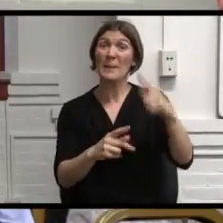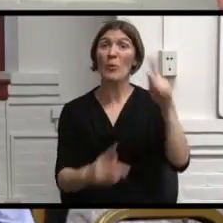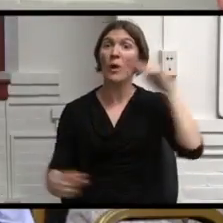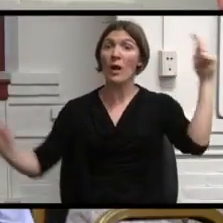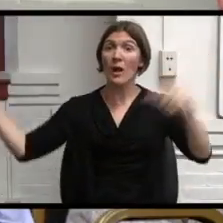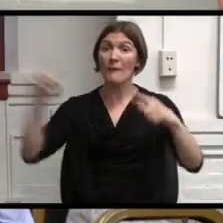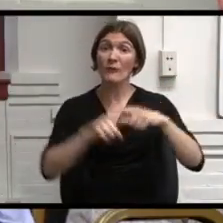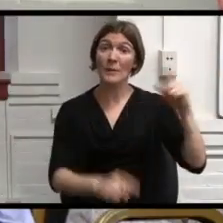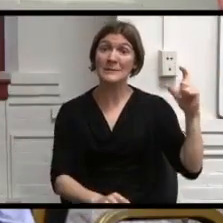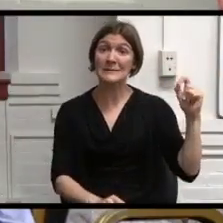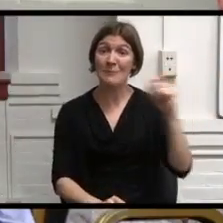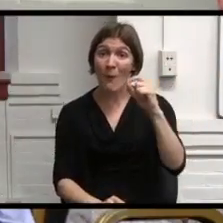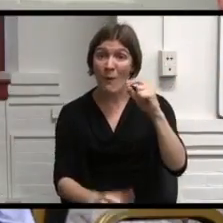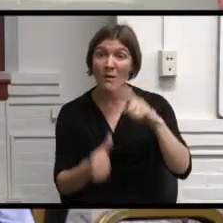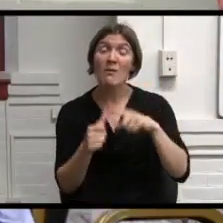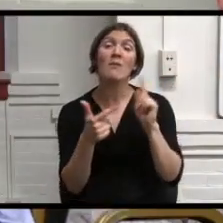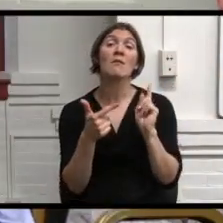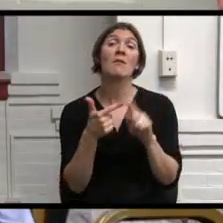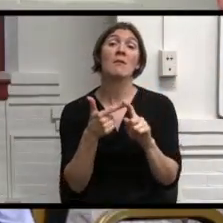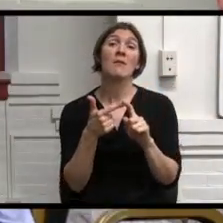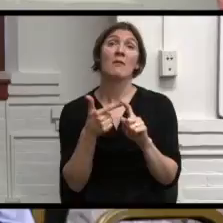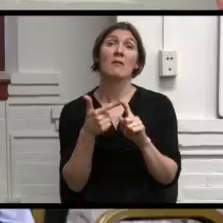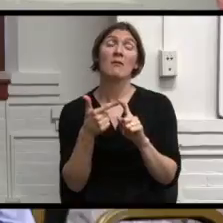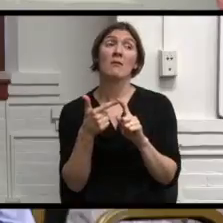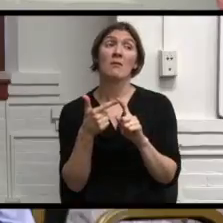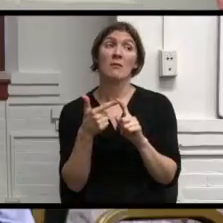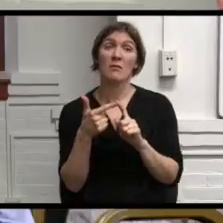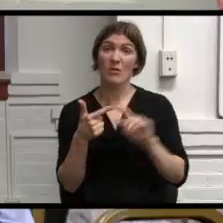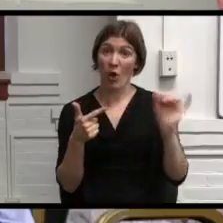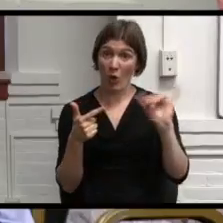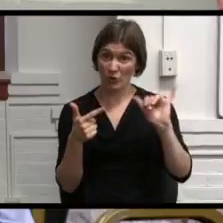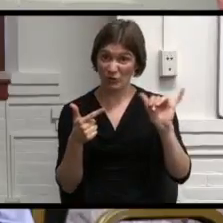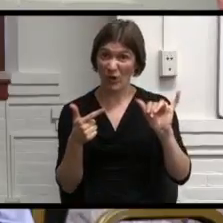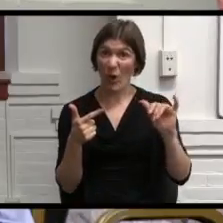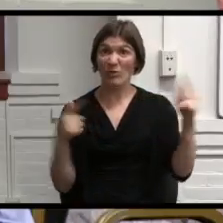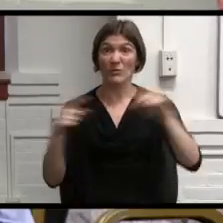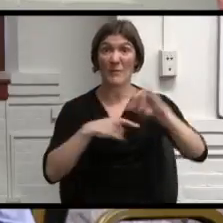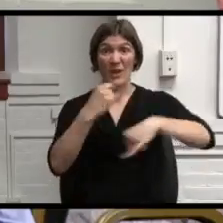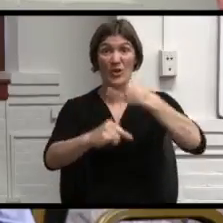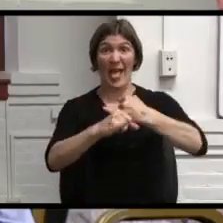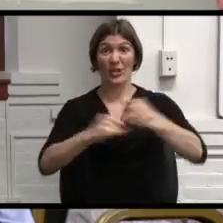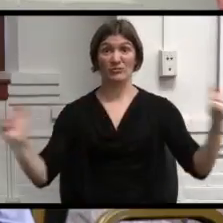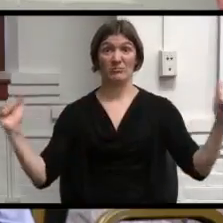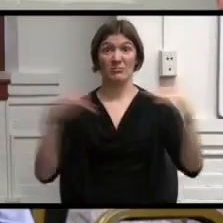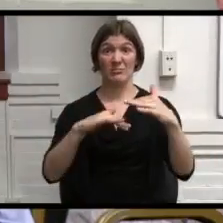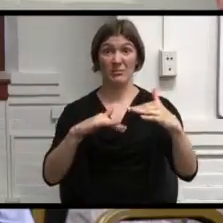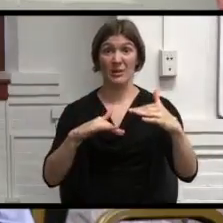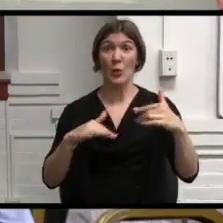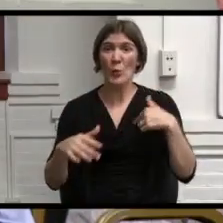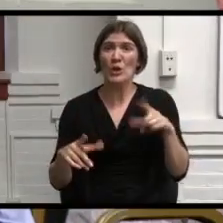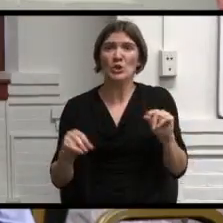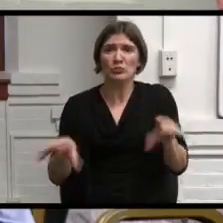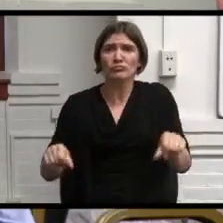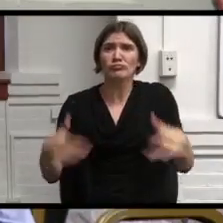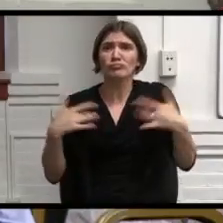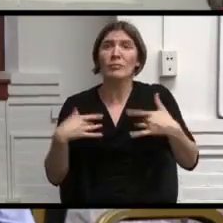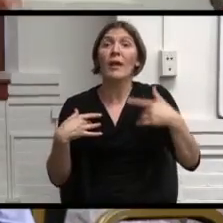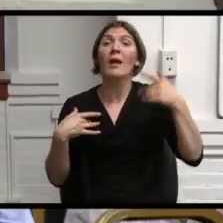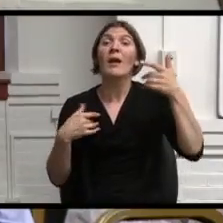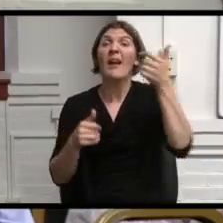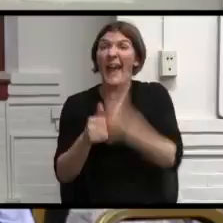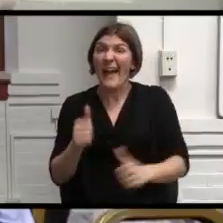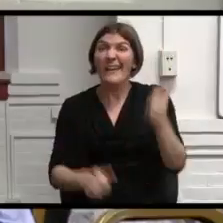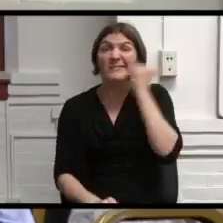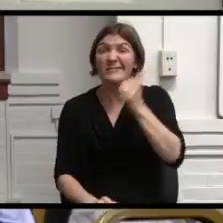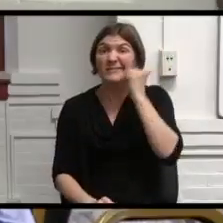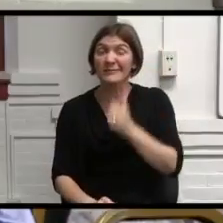as Singapore, and we have grown our community events. So our community events happen every day, Thursday through